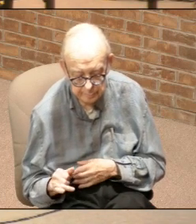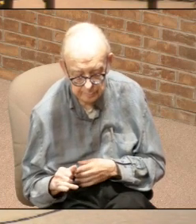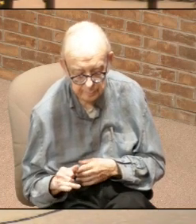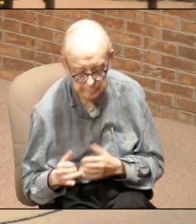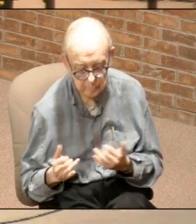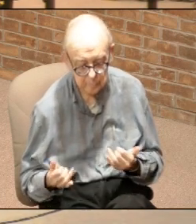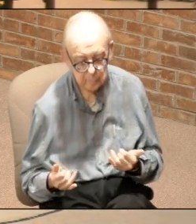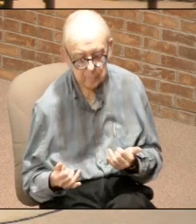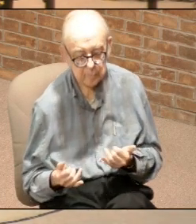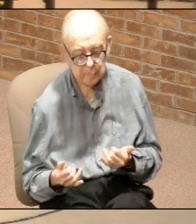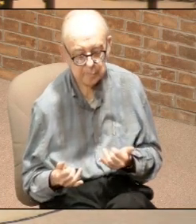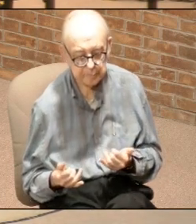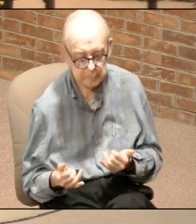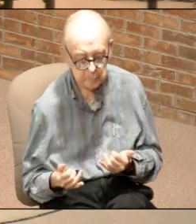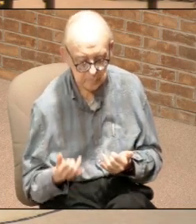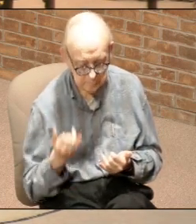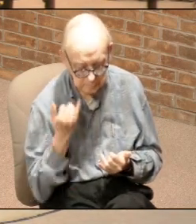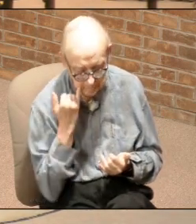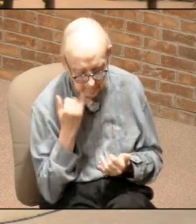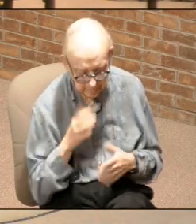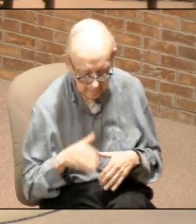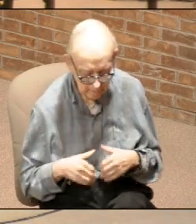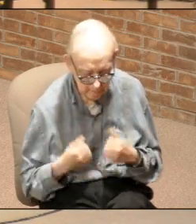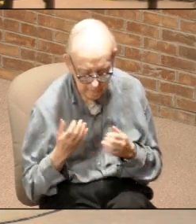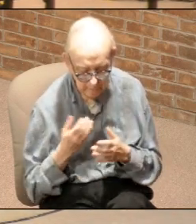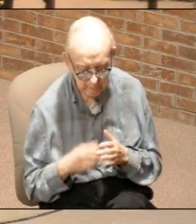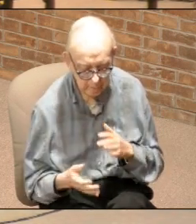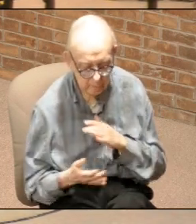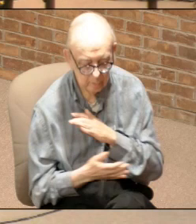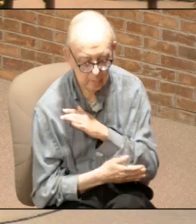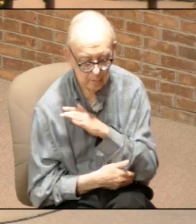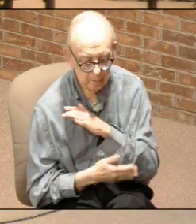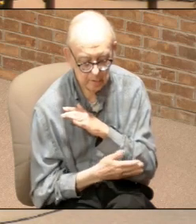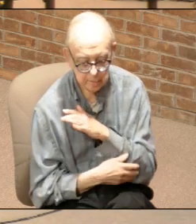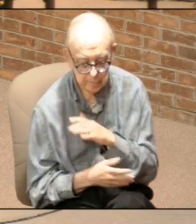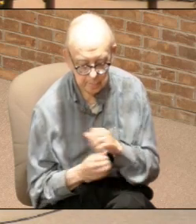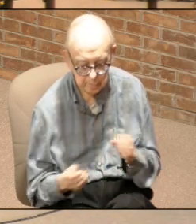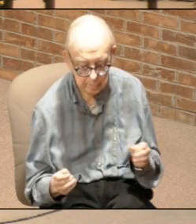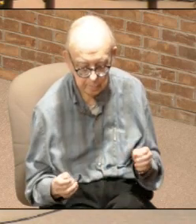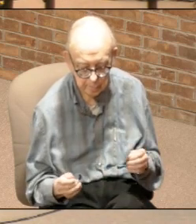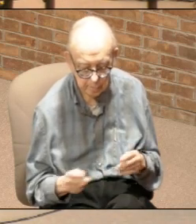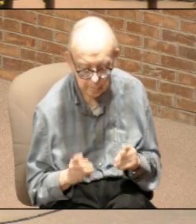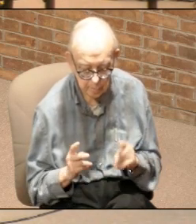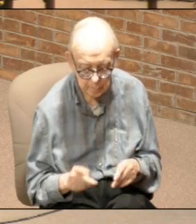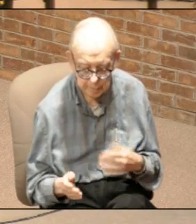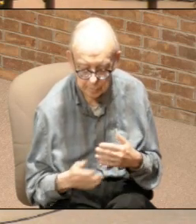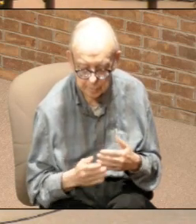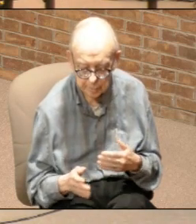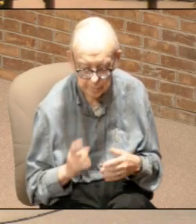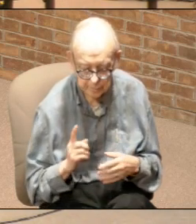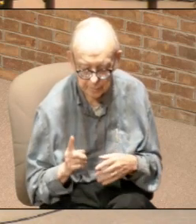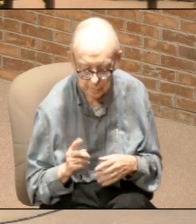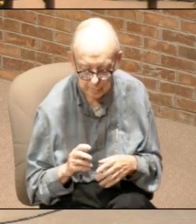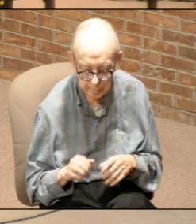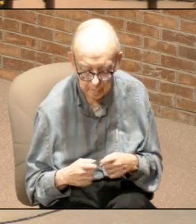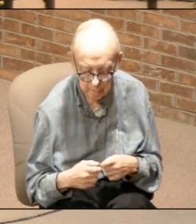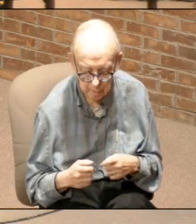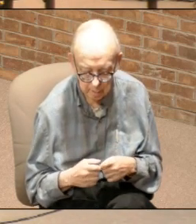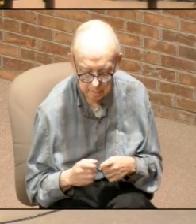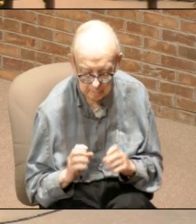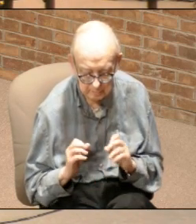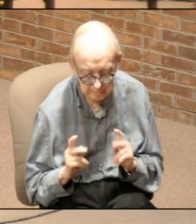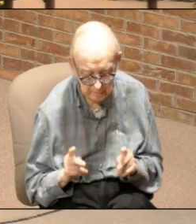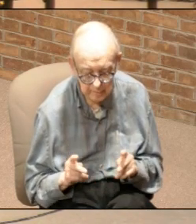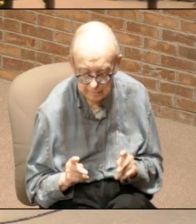now if you don't live out in the country with no neighbors for miles that can be